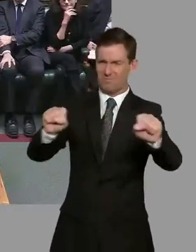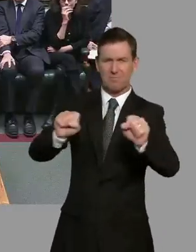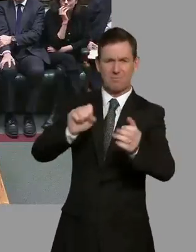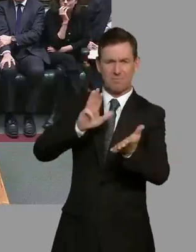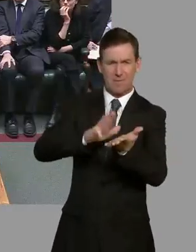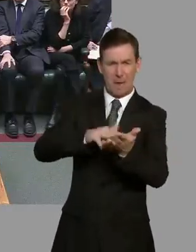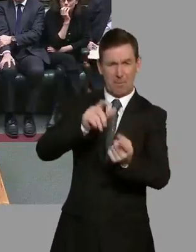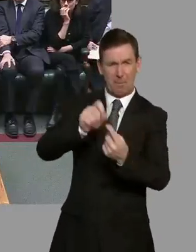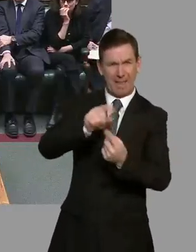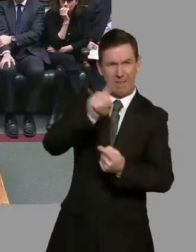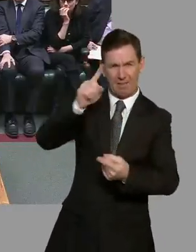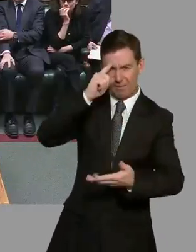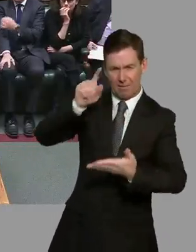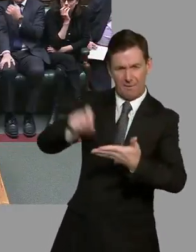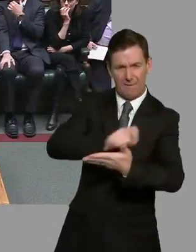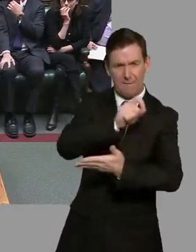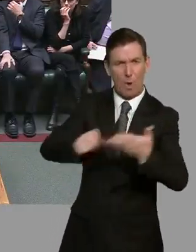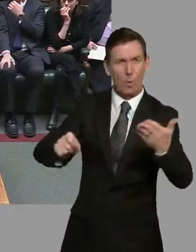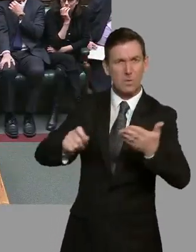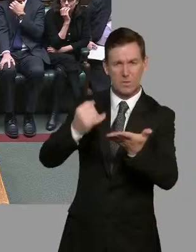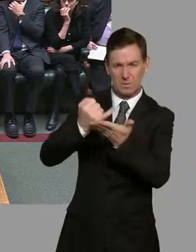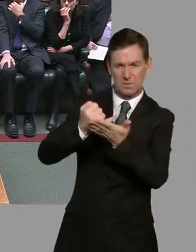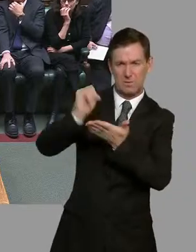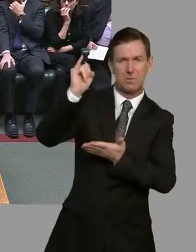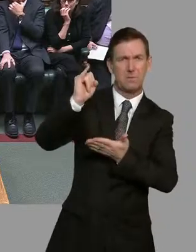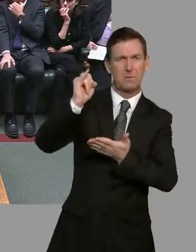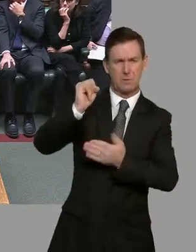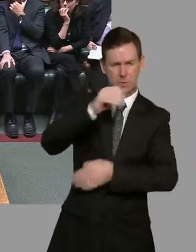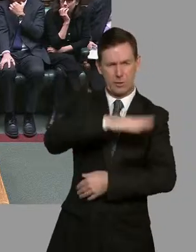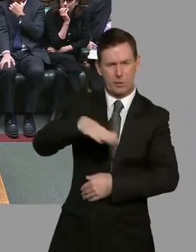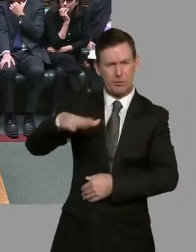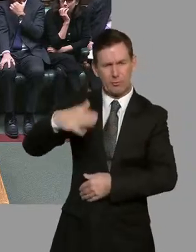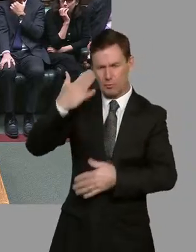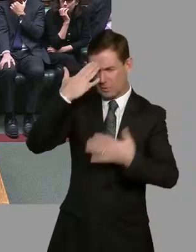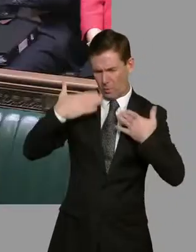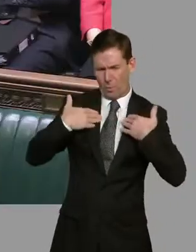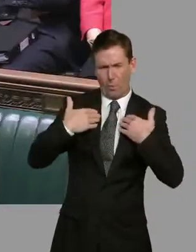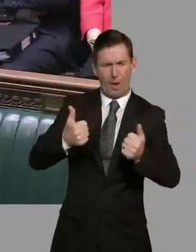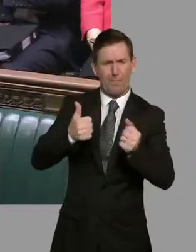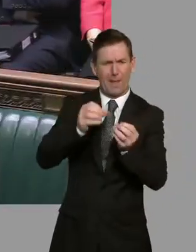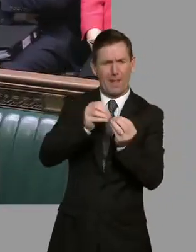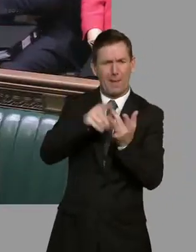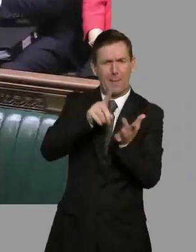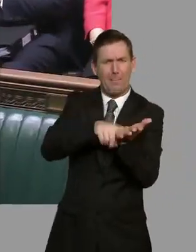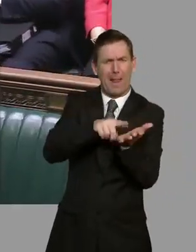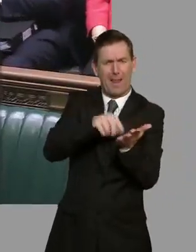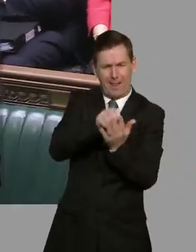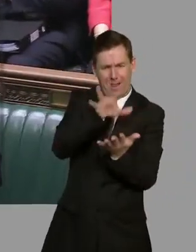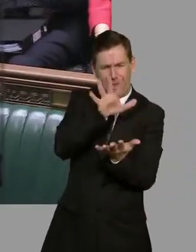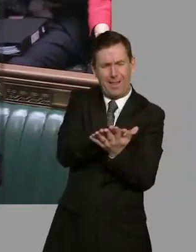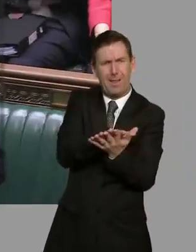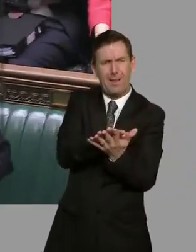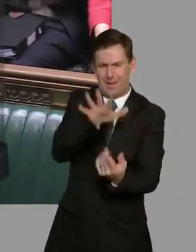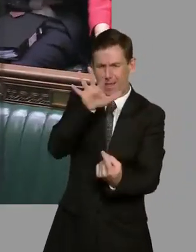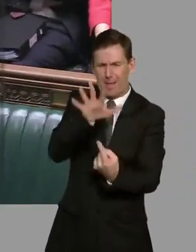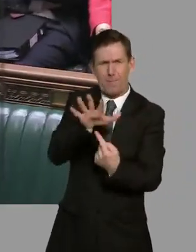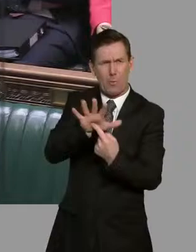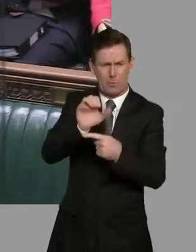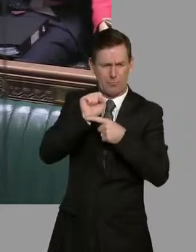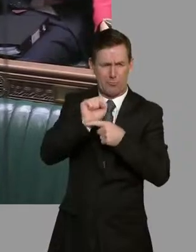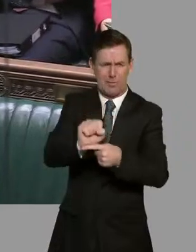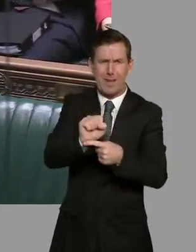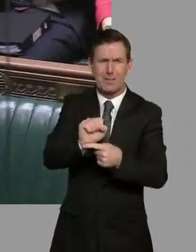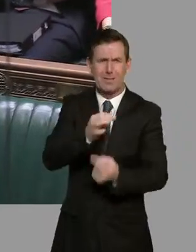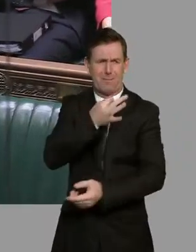which is vital protections for the most vulnerable in our society. And I urge the Leader of the Opposition to withdraw